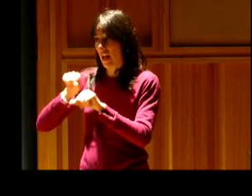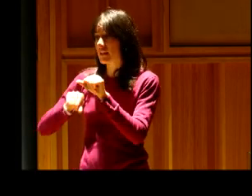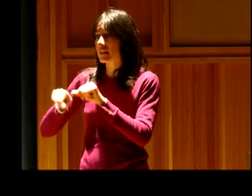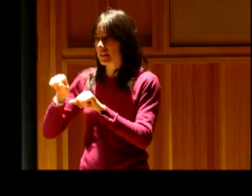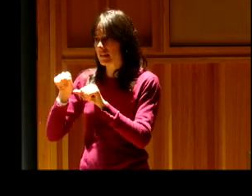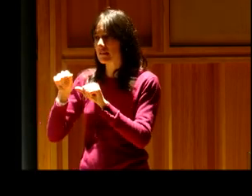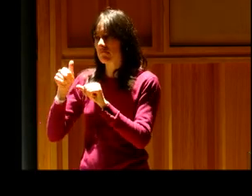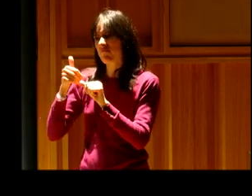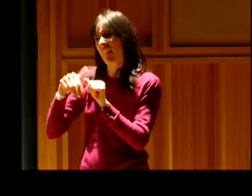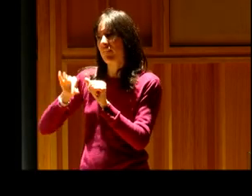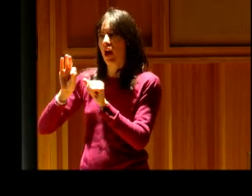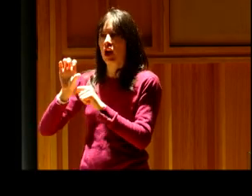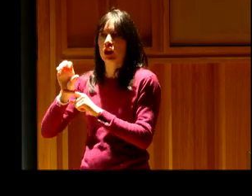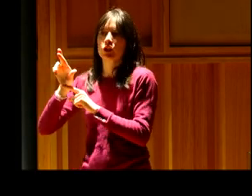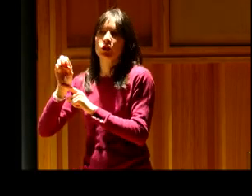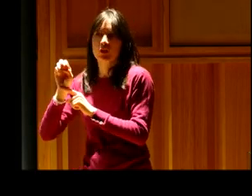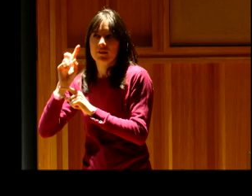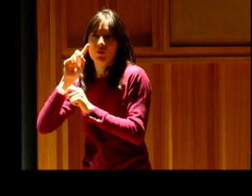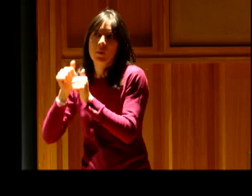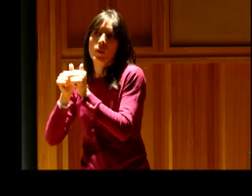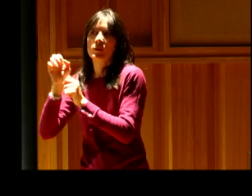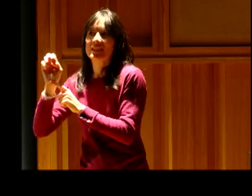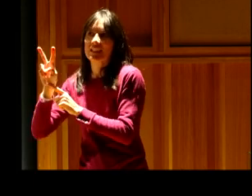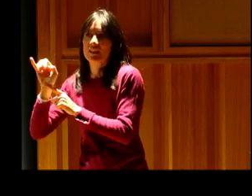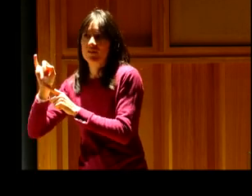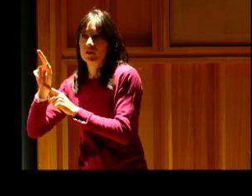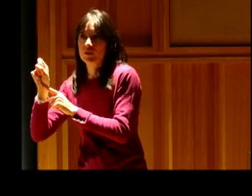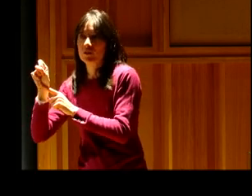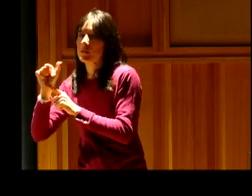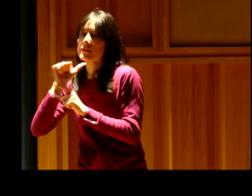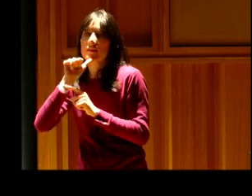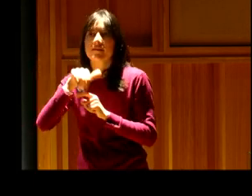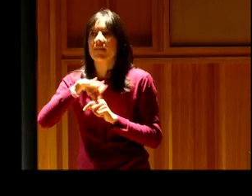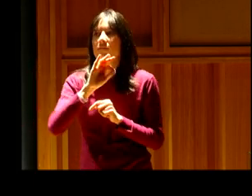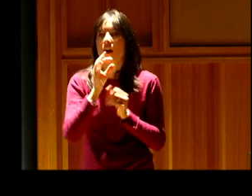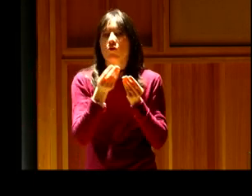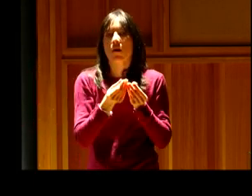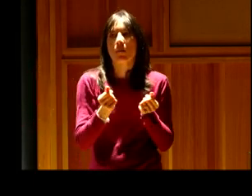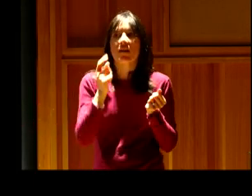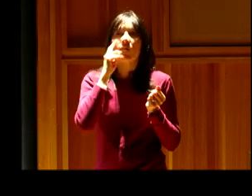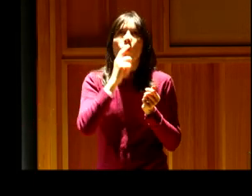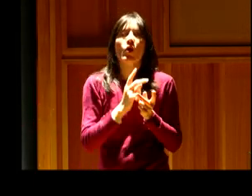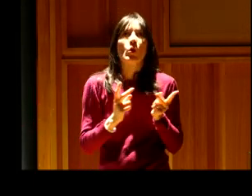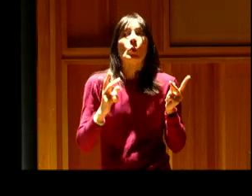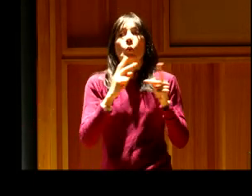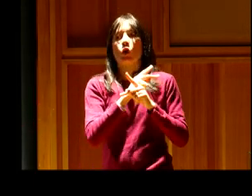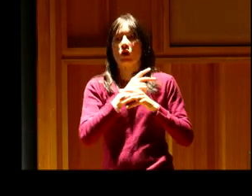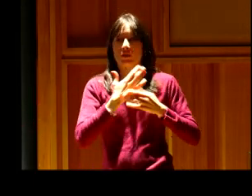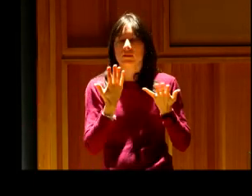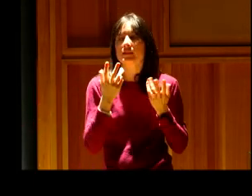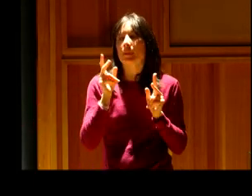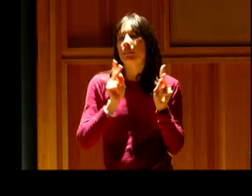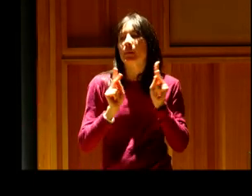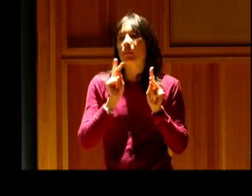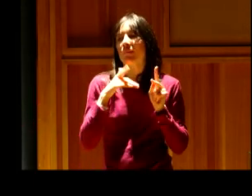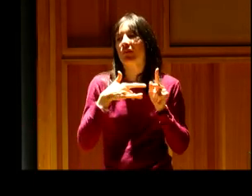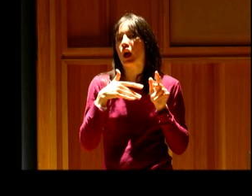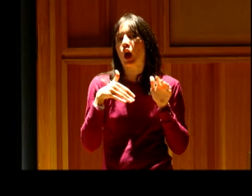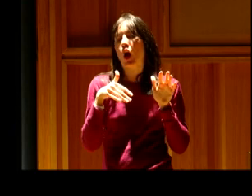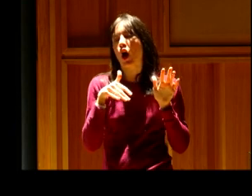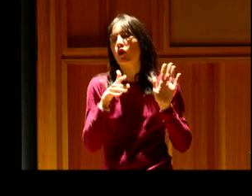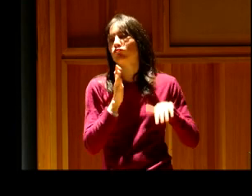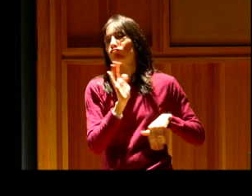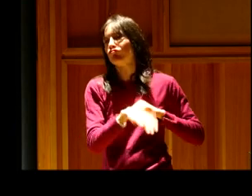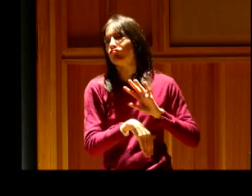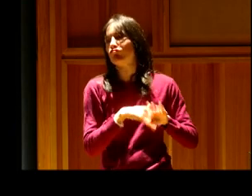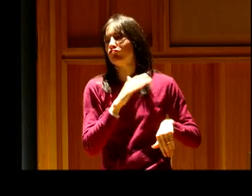evils, but it's found no remedy for the worst of them all, the apathy of human beings."